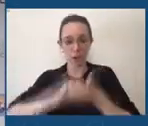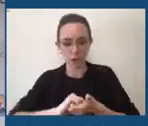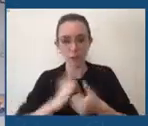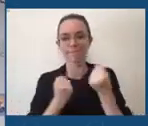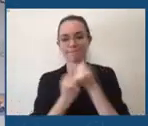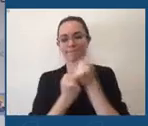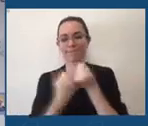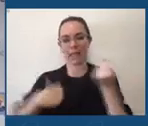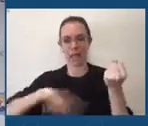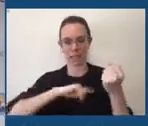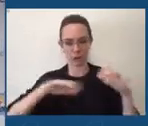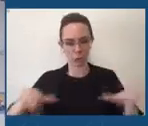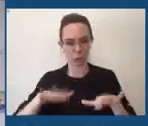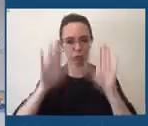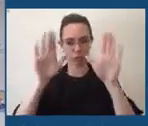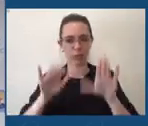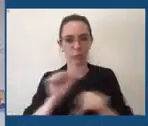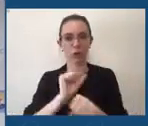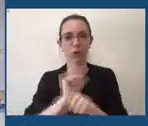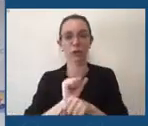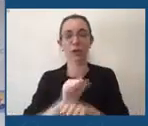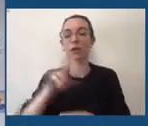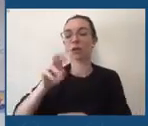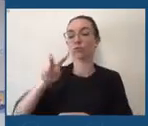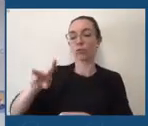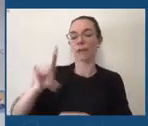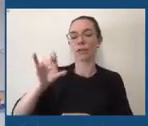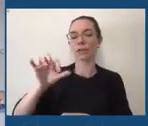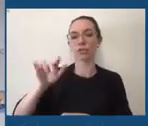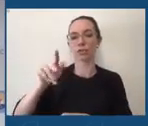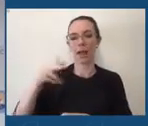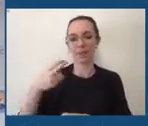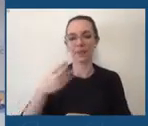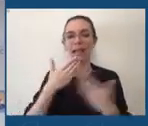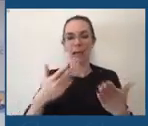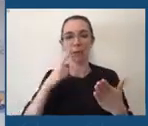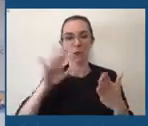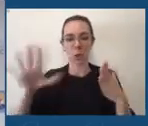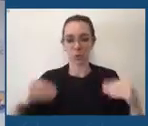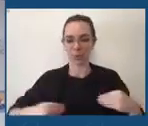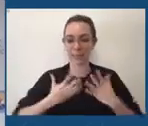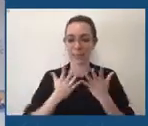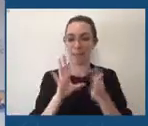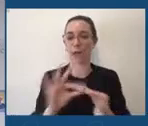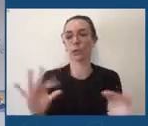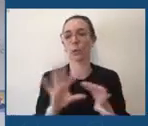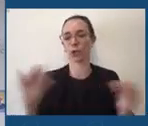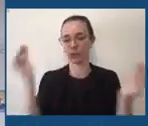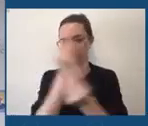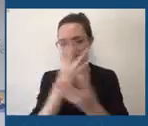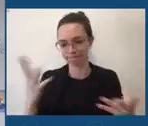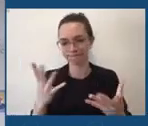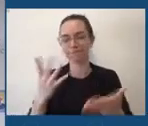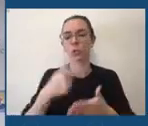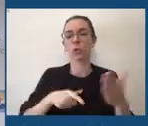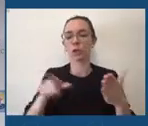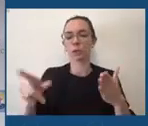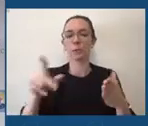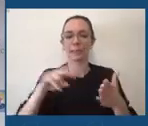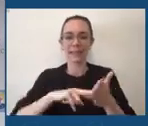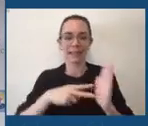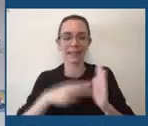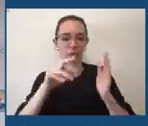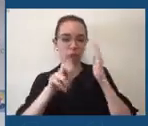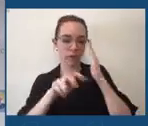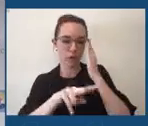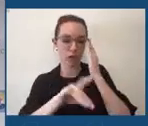do such great work. Reverend DeGrath, thank you for your inspiring words and what you mean. Reverend Waldron, who